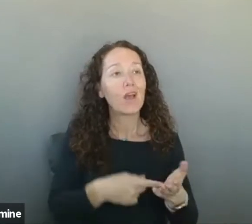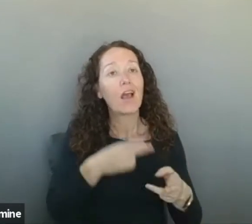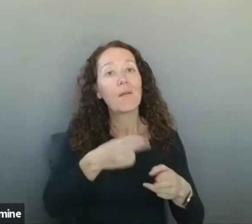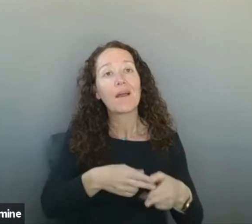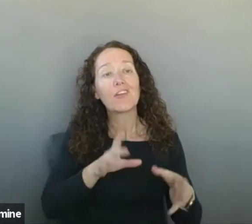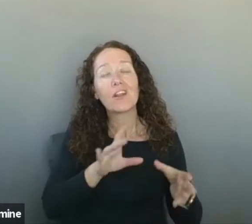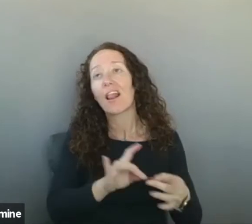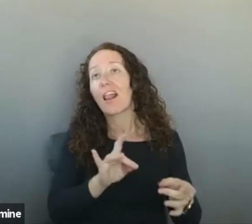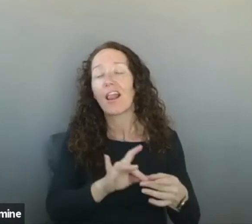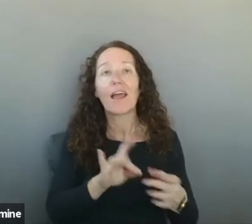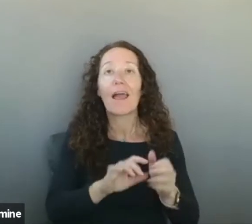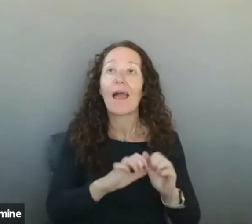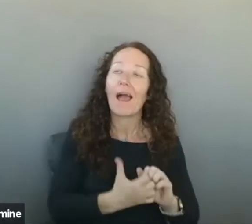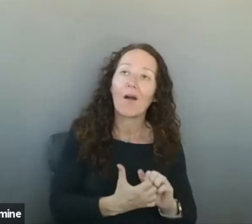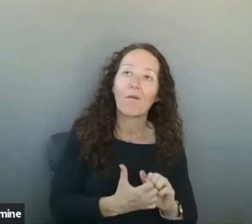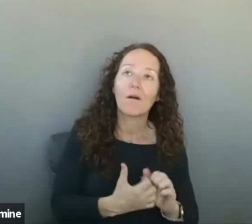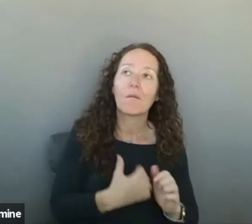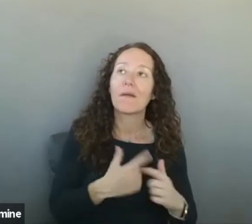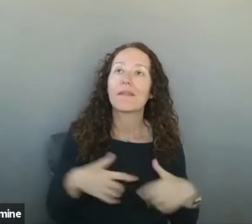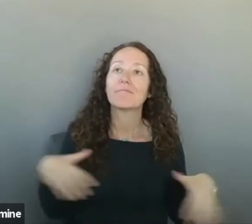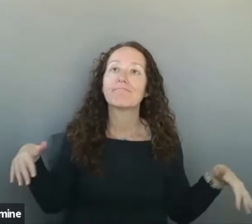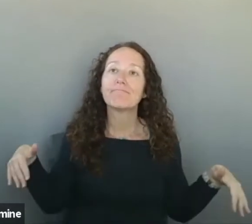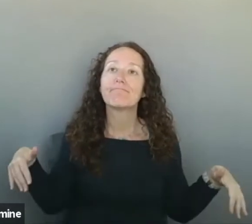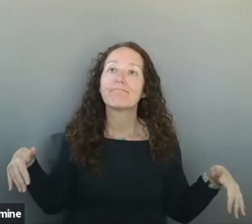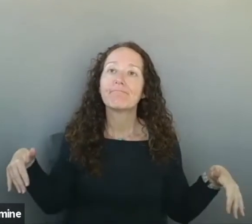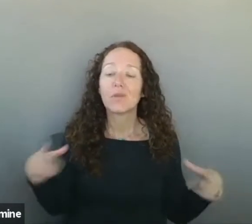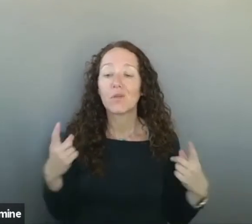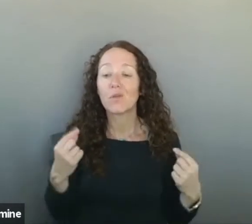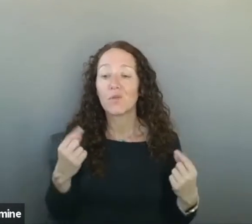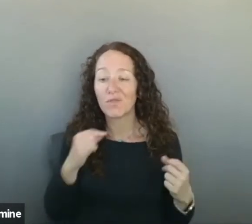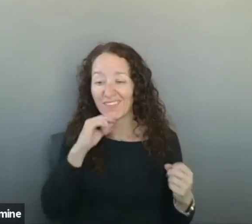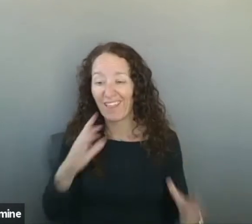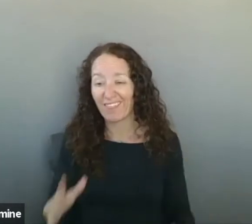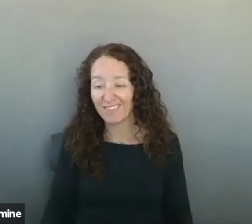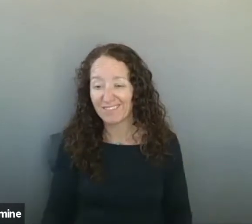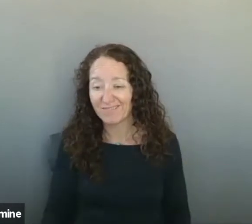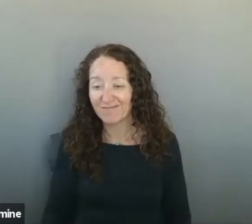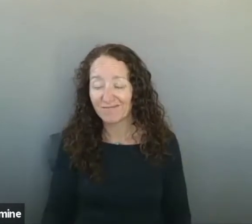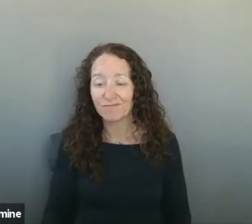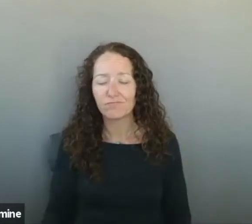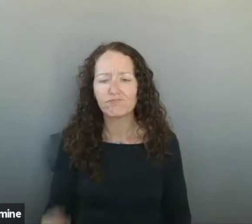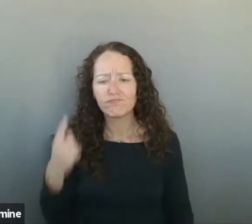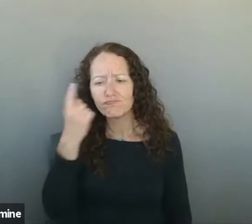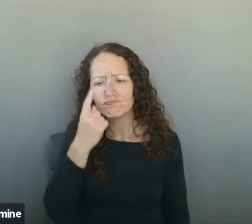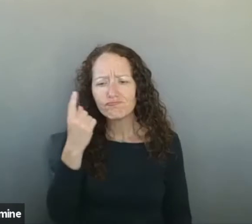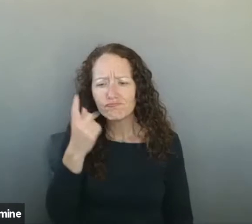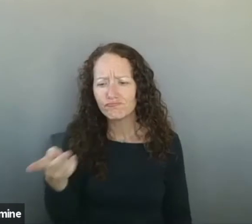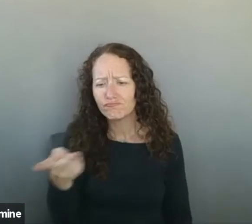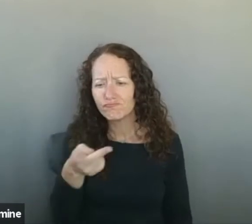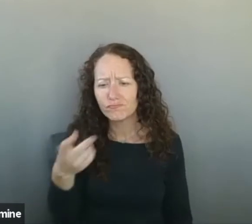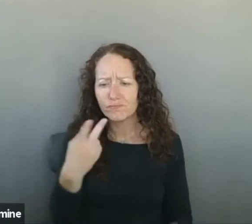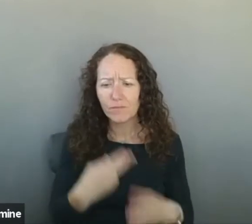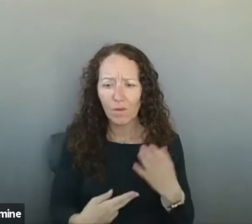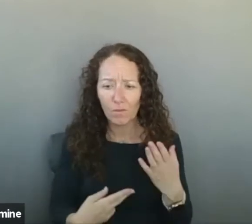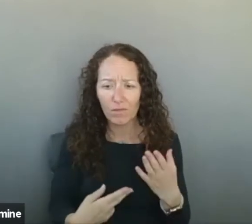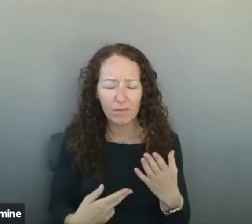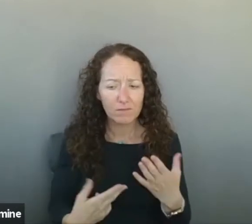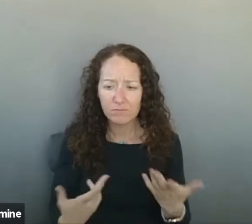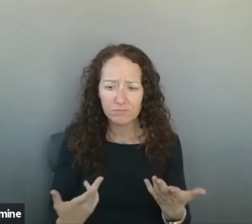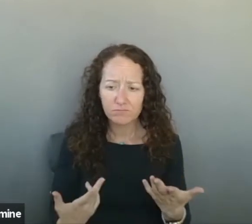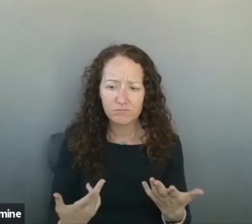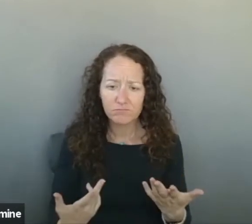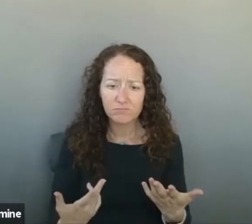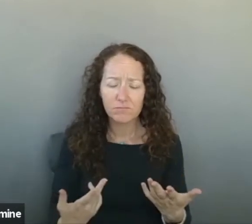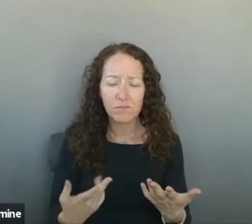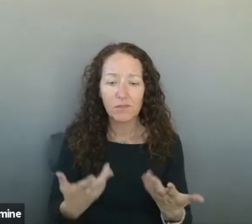this, but not doing it. And I'm wondering if both of you can speak to sort of the consequences that you